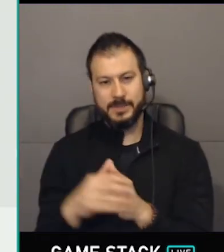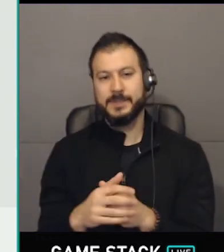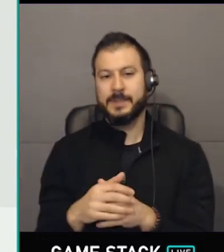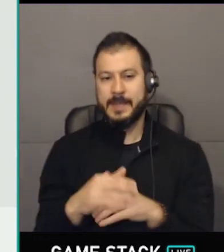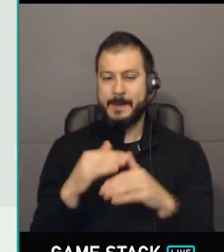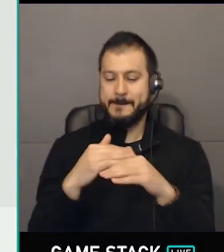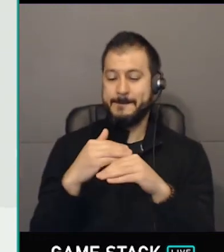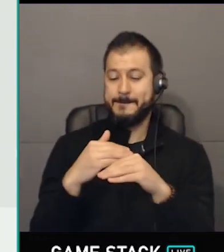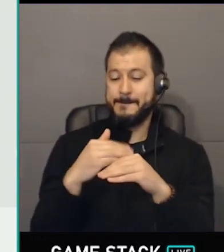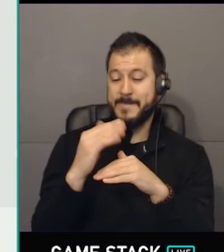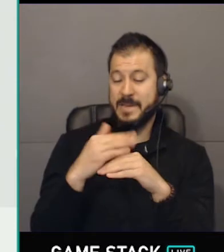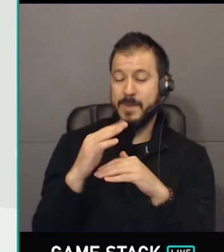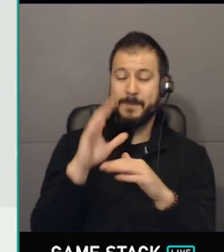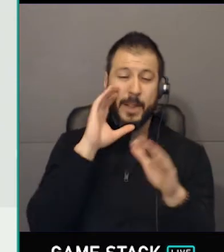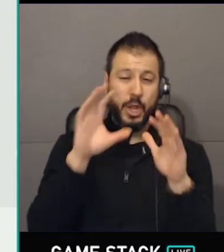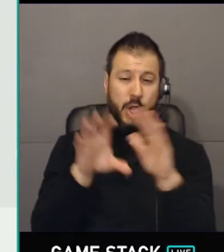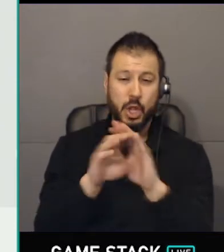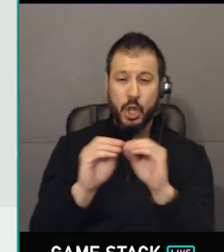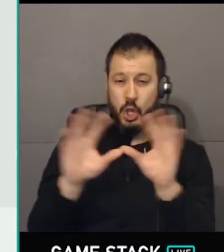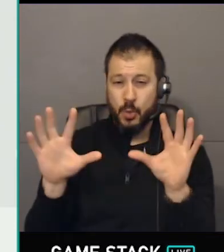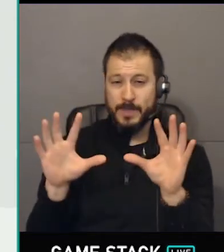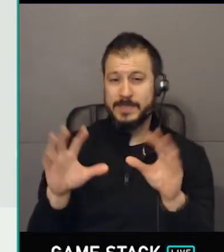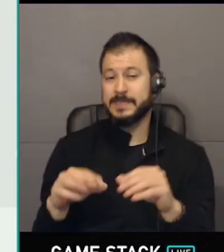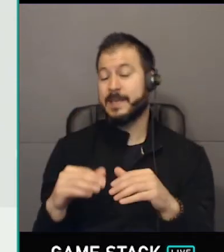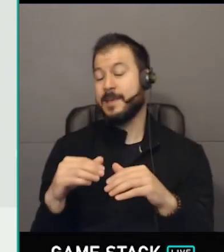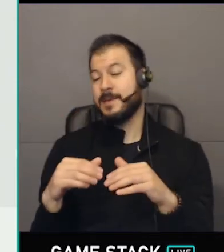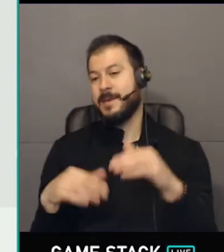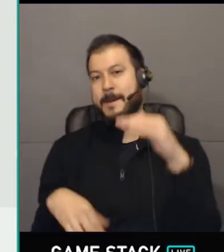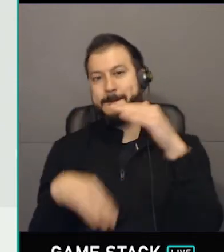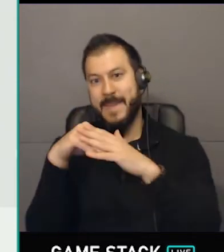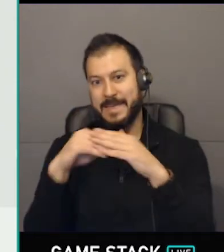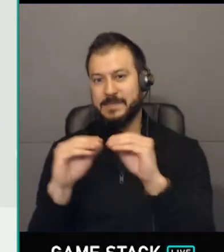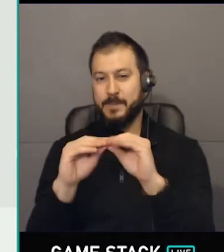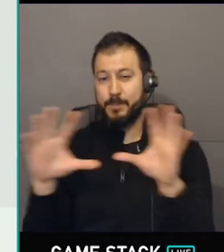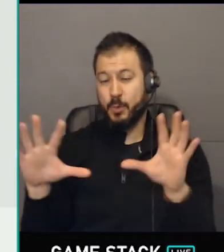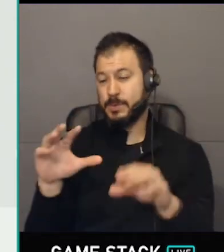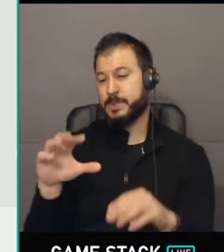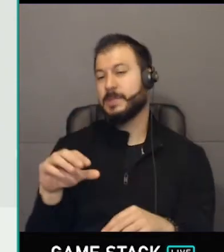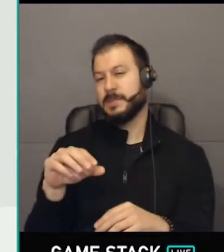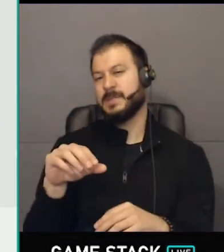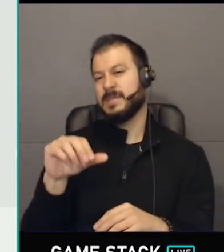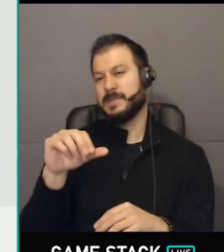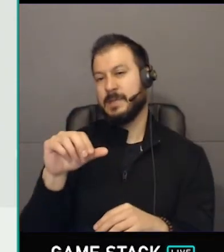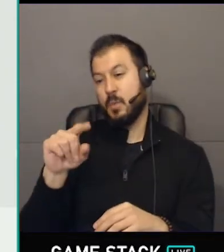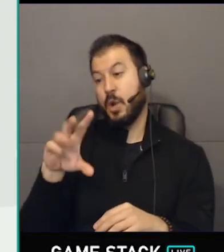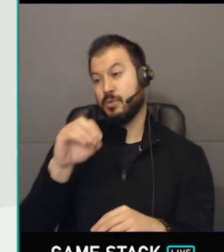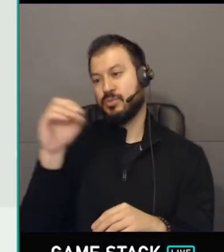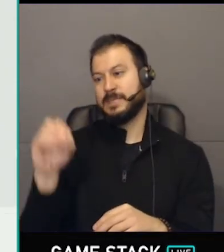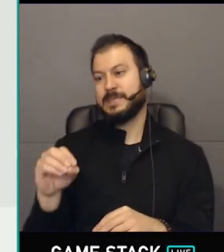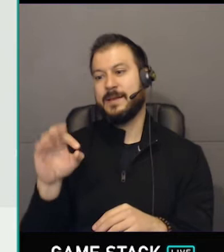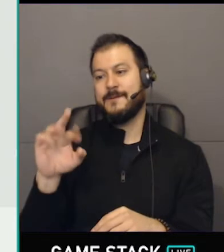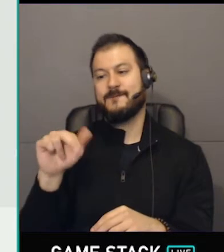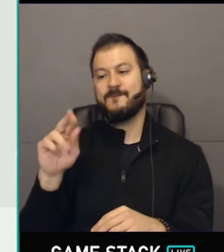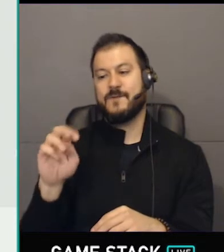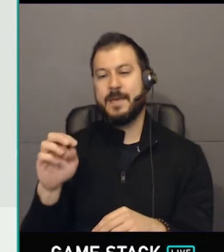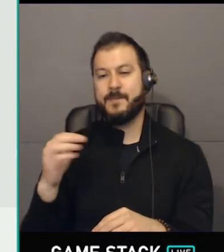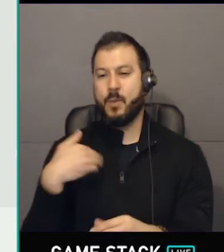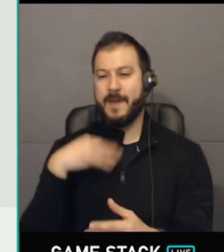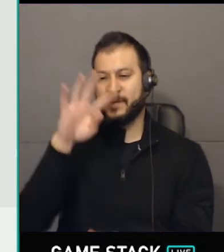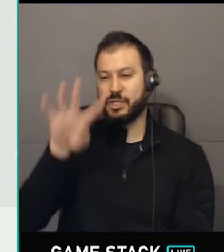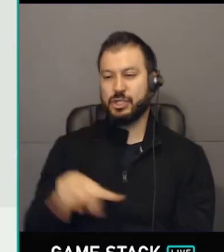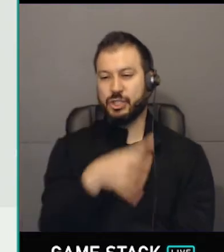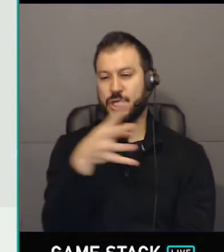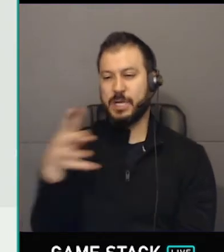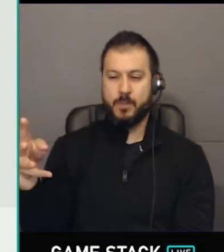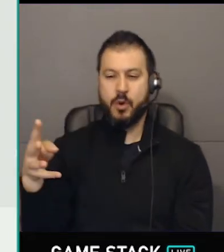and maximum luminance 100% frame. For each test, we render a checkerboard or alternating pattern